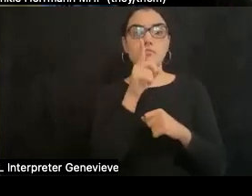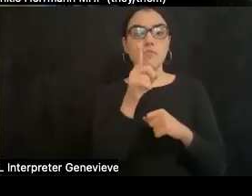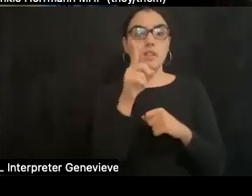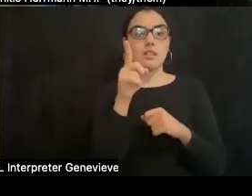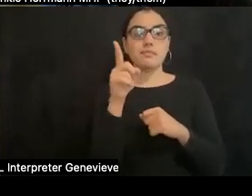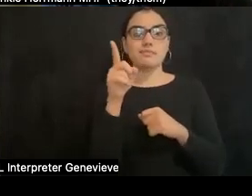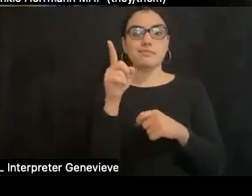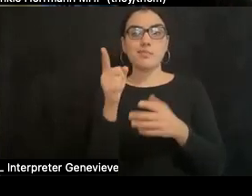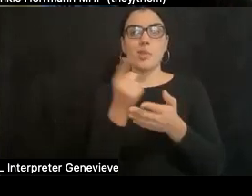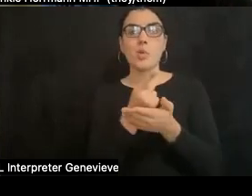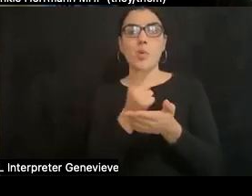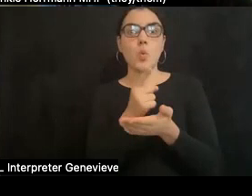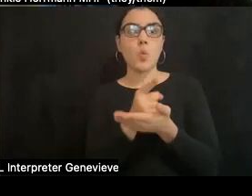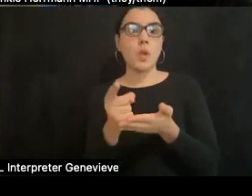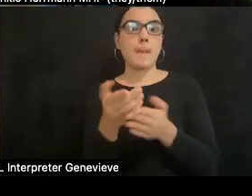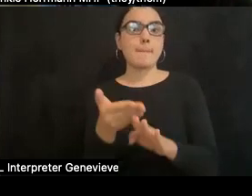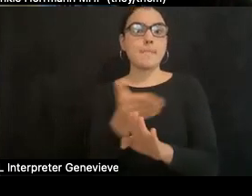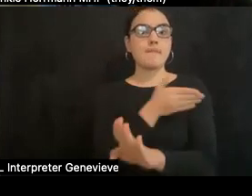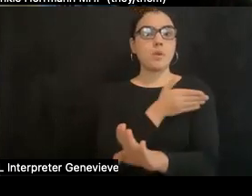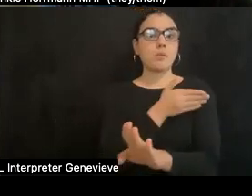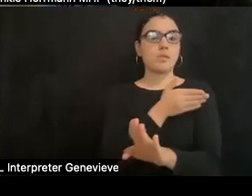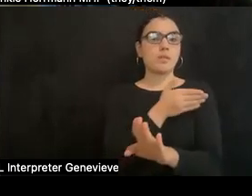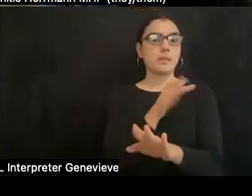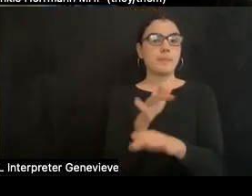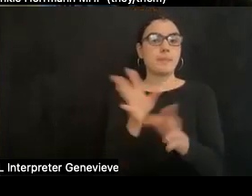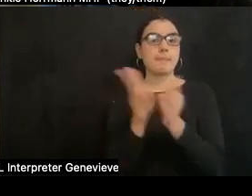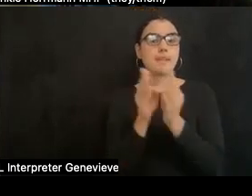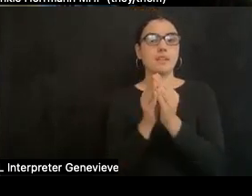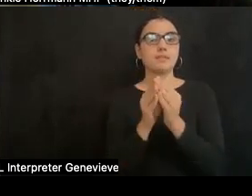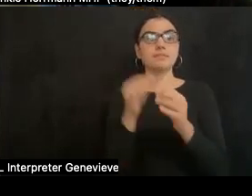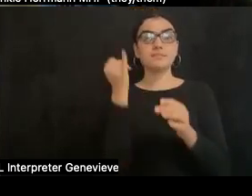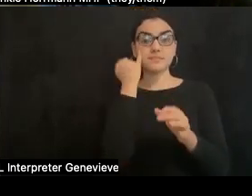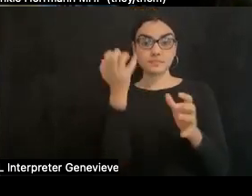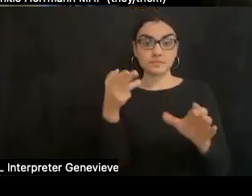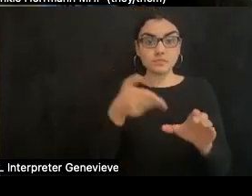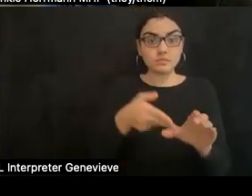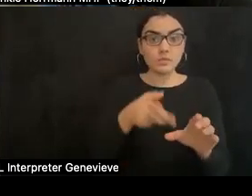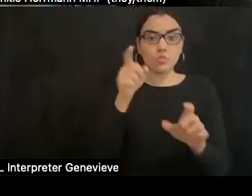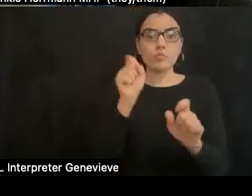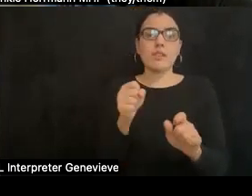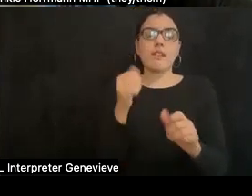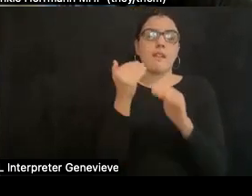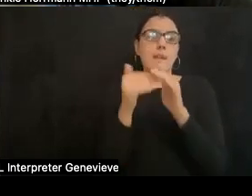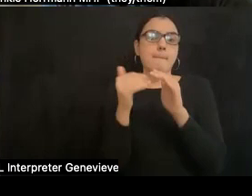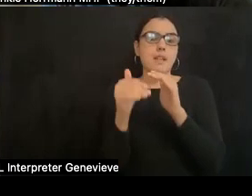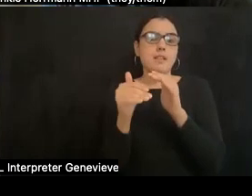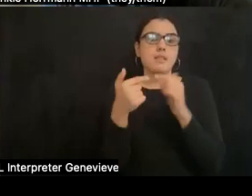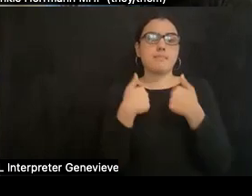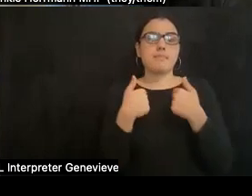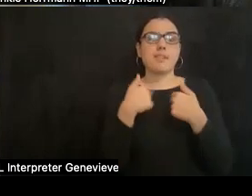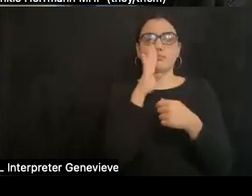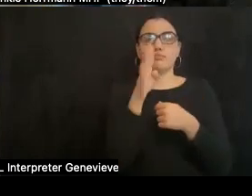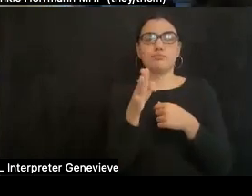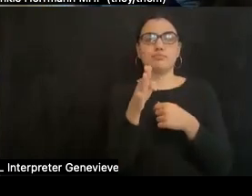a week before the meetings. I try to do it earlier than that. So if you want to join our listserv, you can just email me